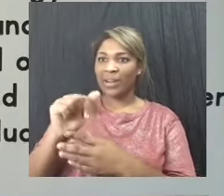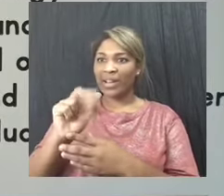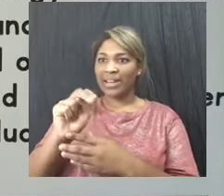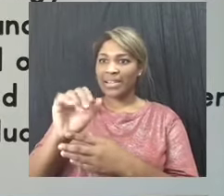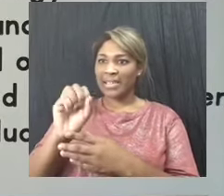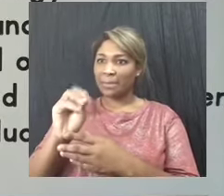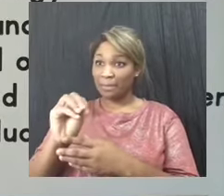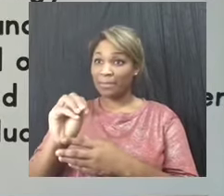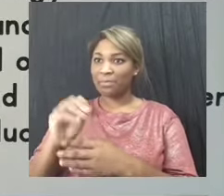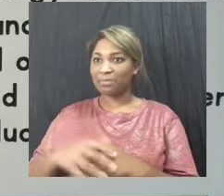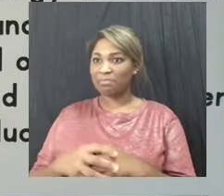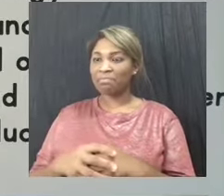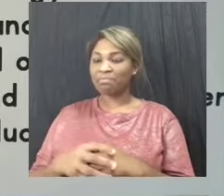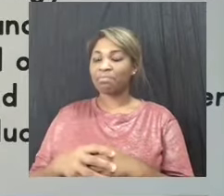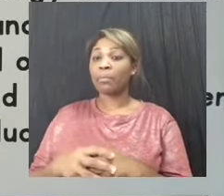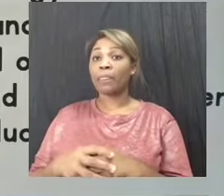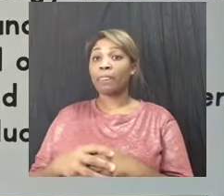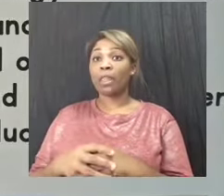Animals.